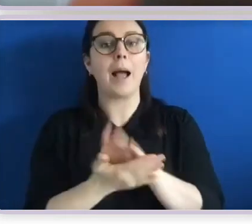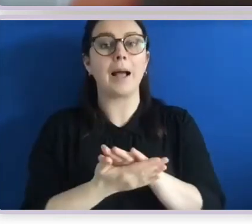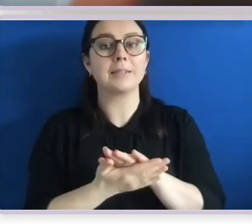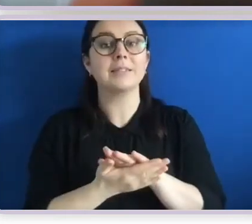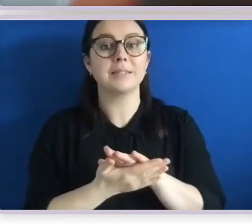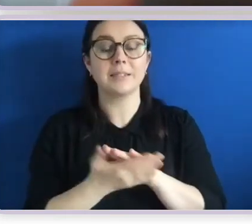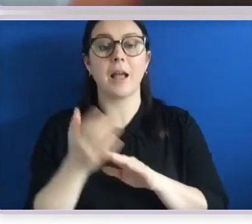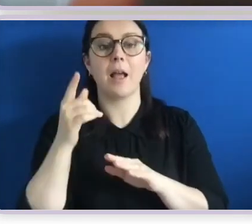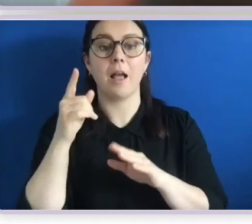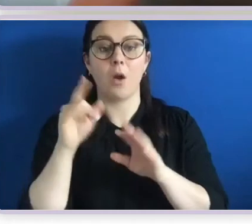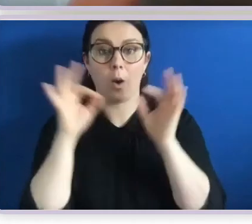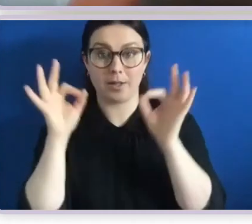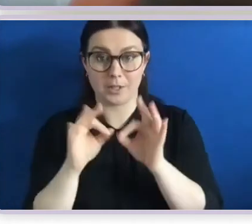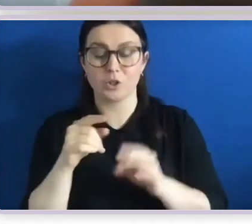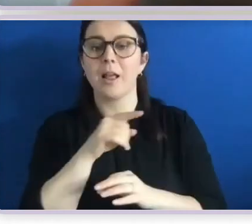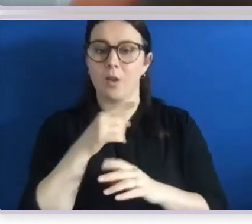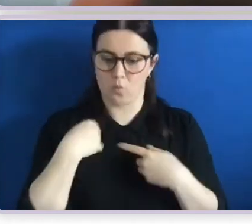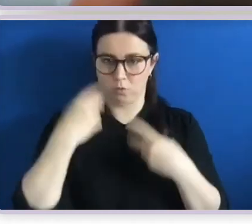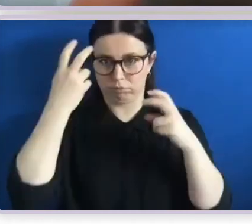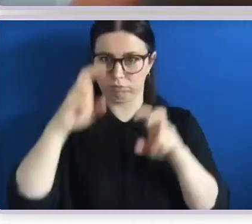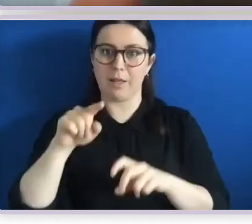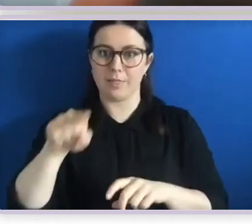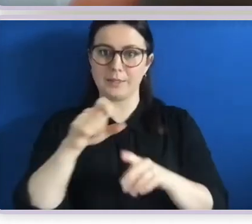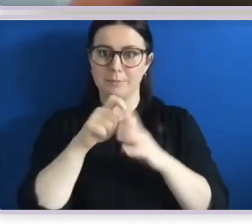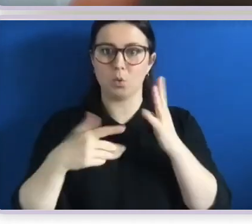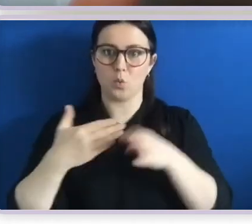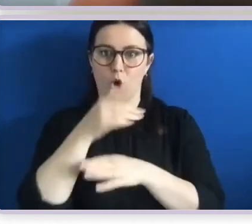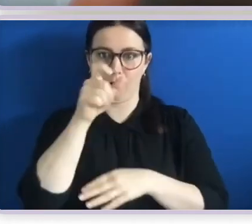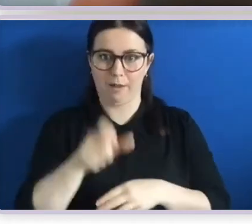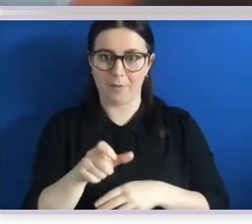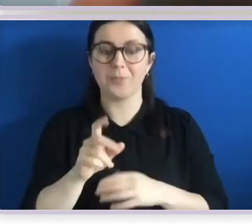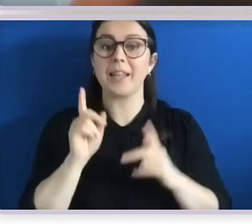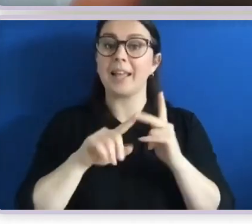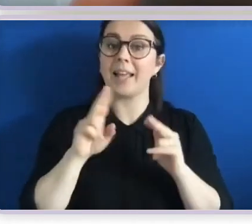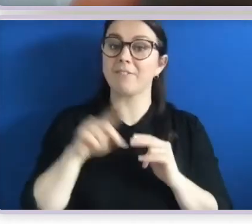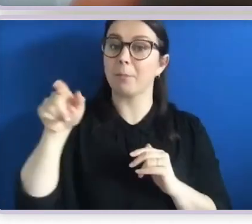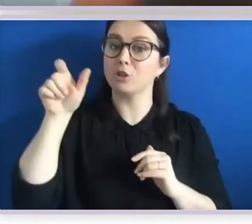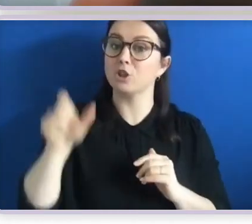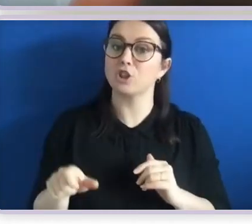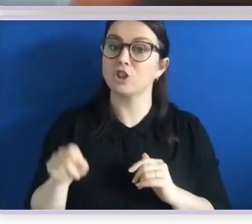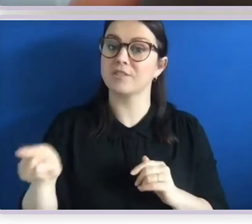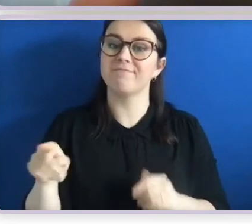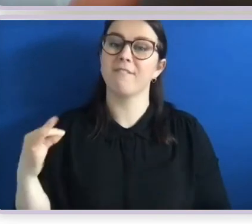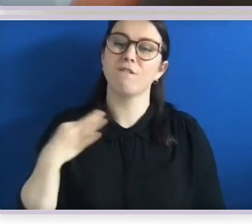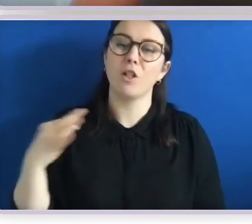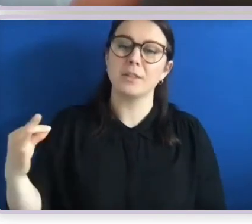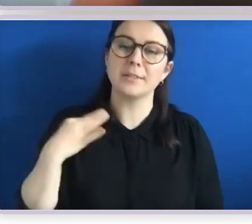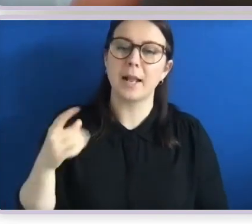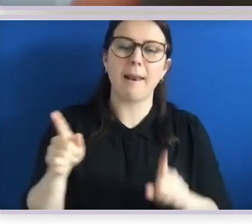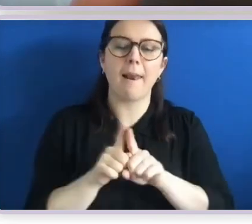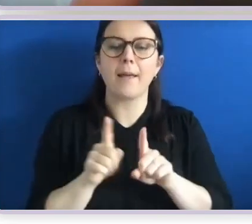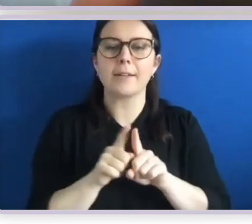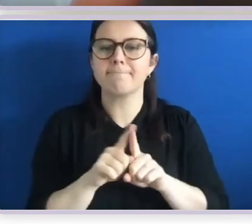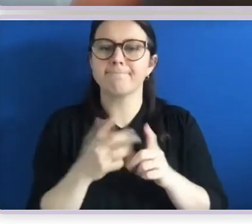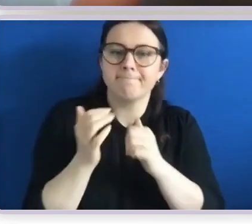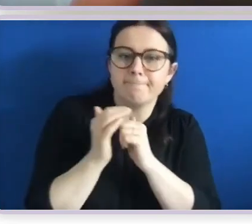disability workers under our Act. If someone's a volunteer but doing that more maybe like as as a friend